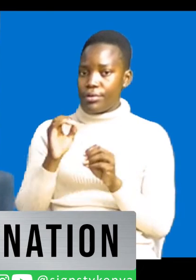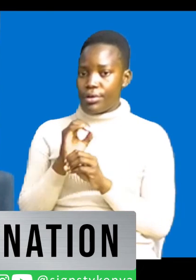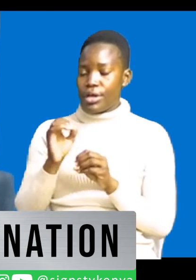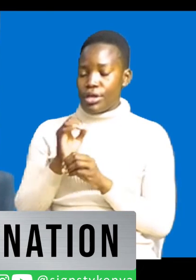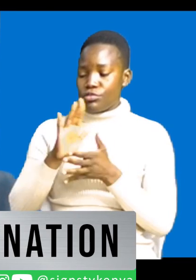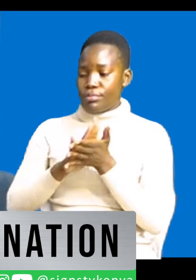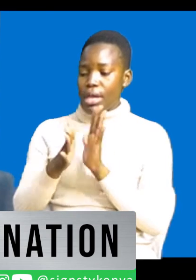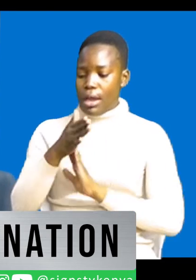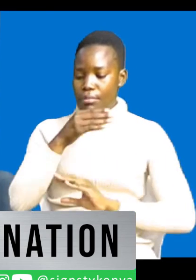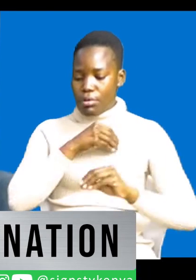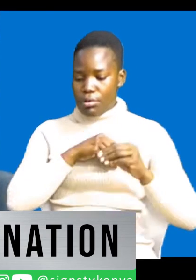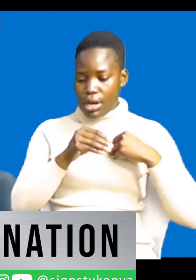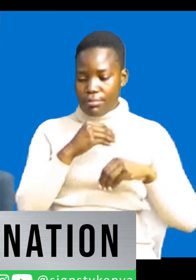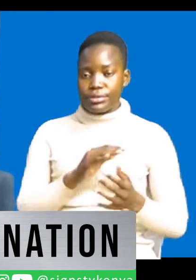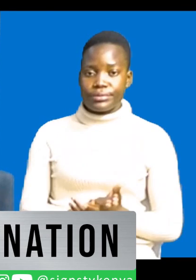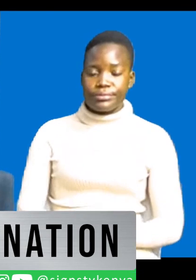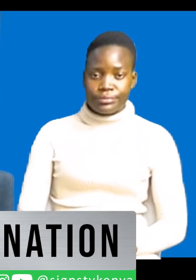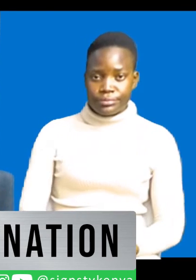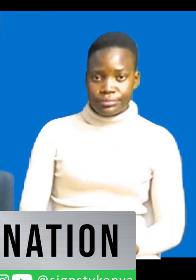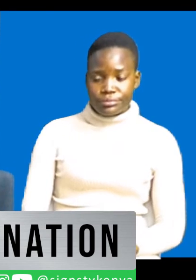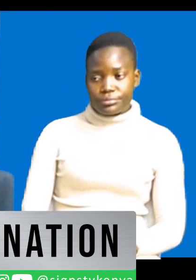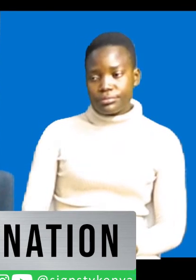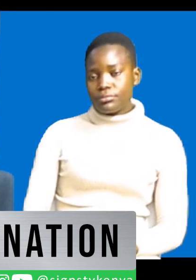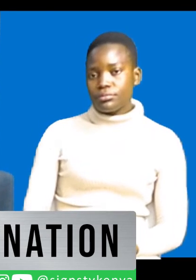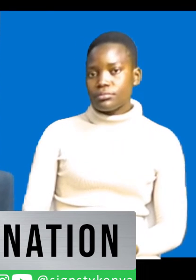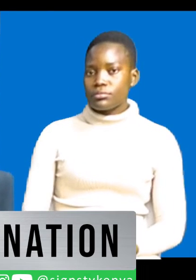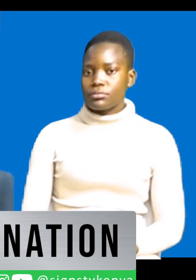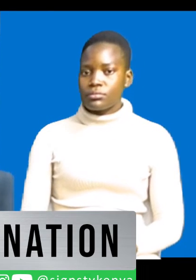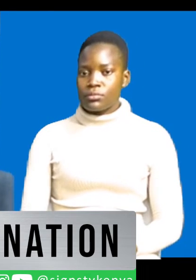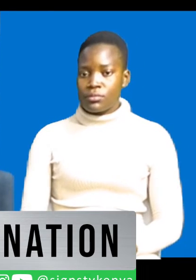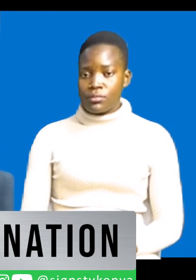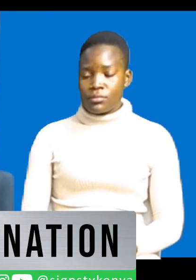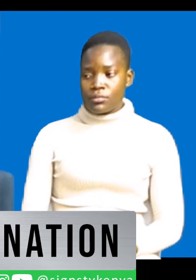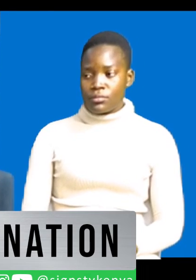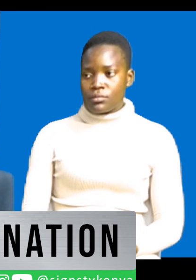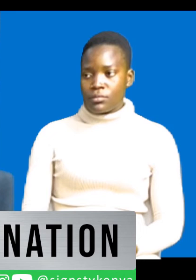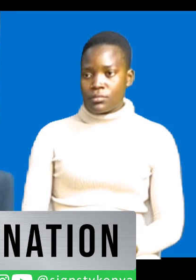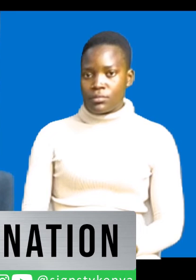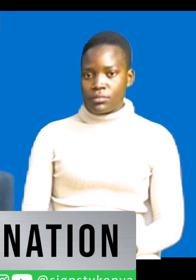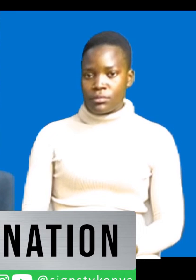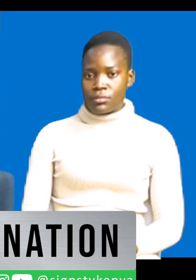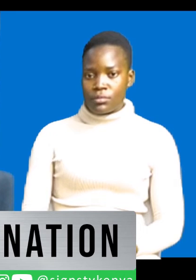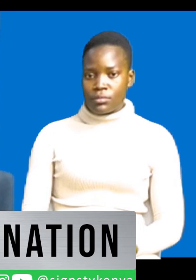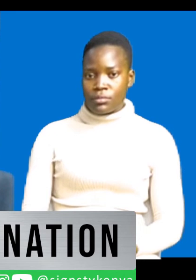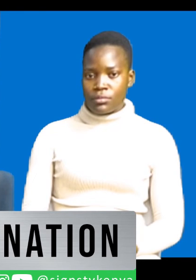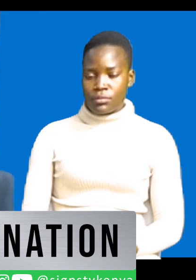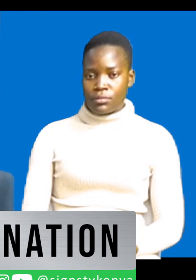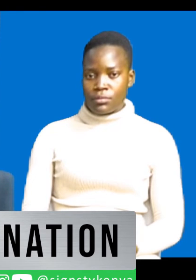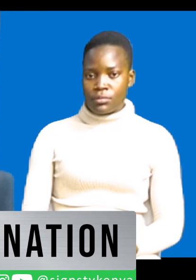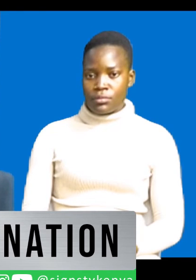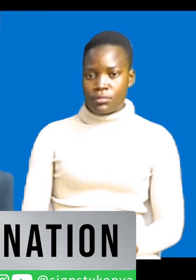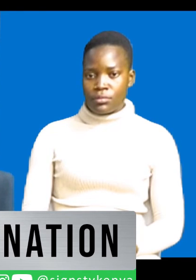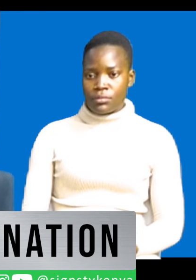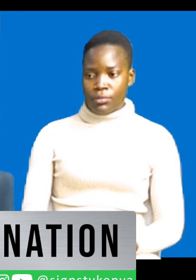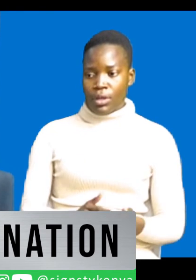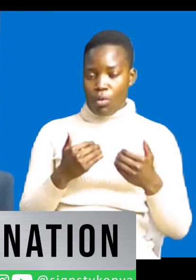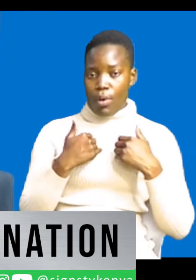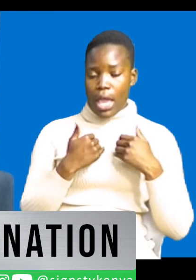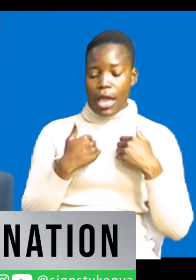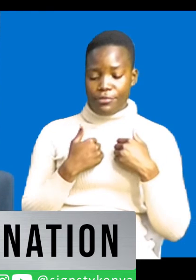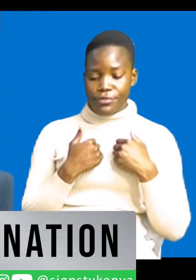be corrupt. It's actually very true. It's unfortunate that could be the issue. Sorry.